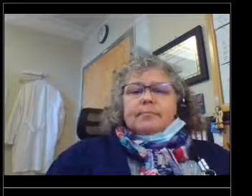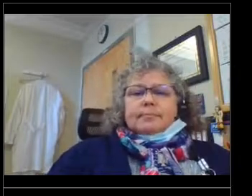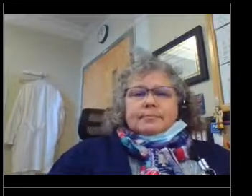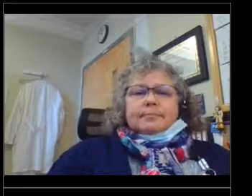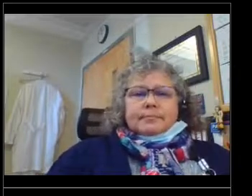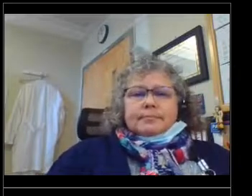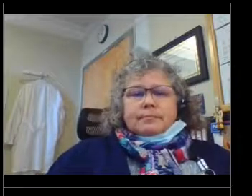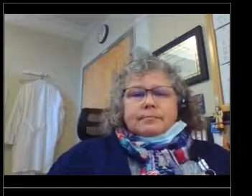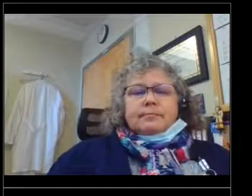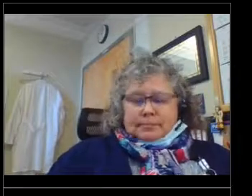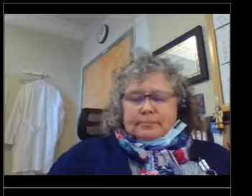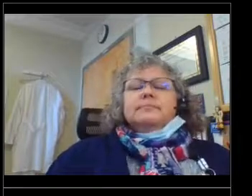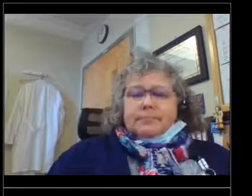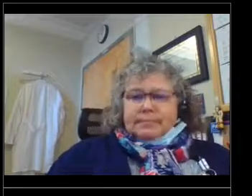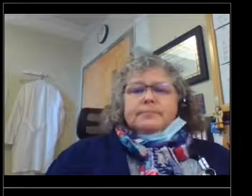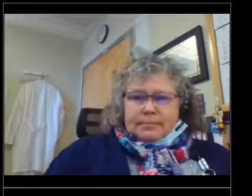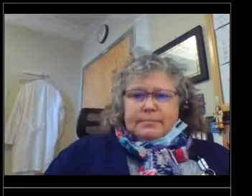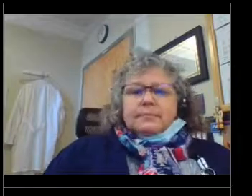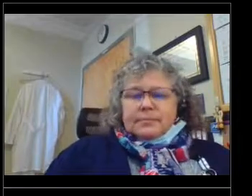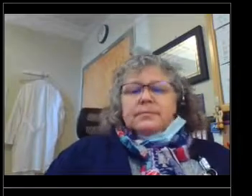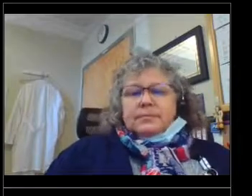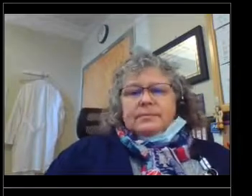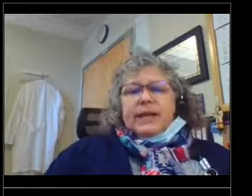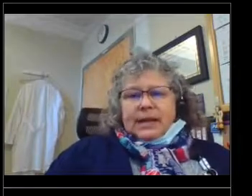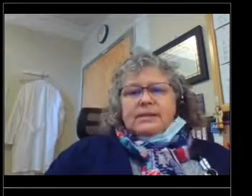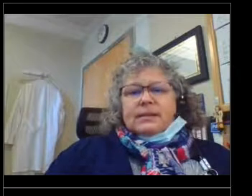if they're a remote supervising physician.